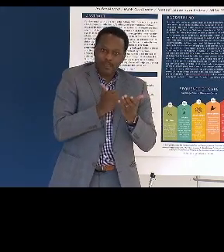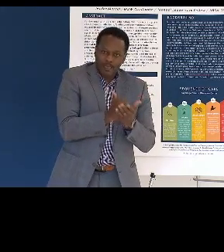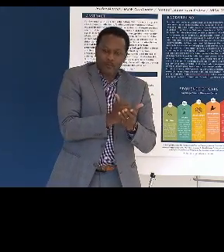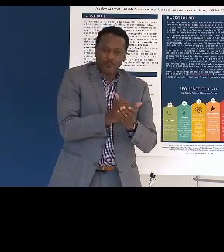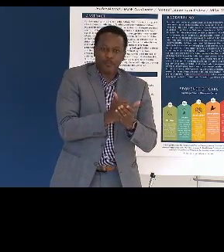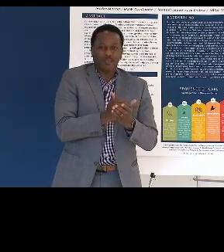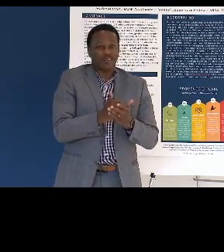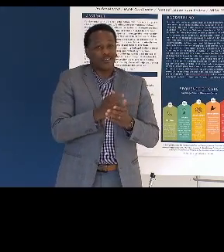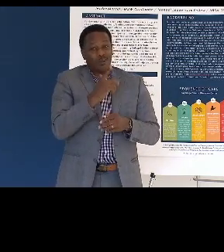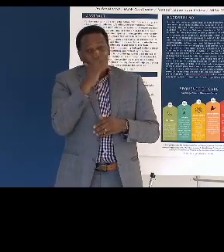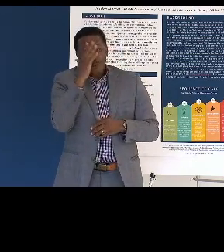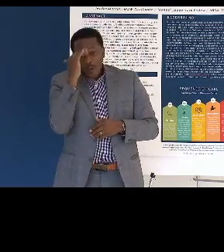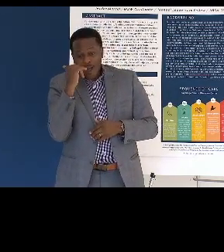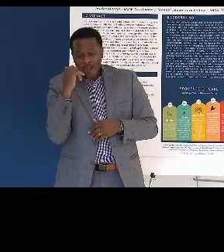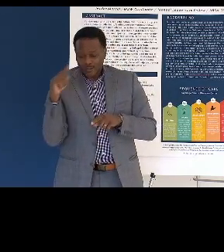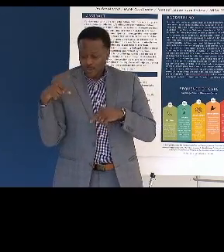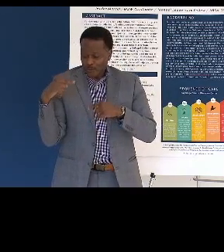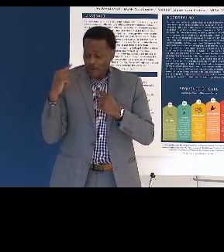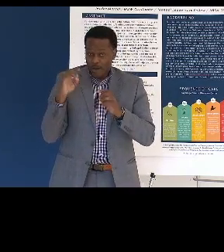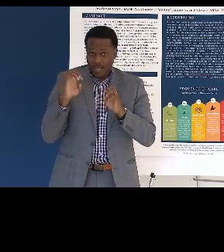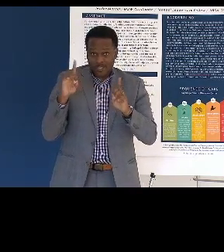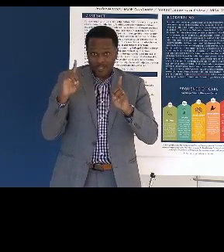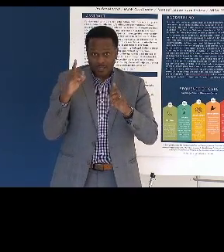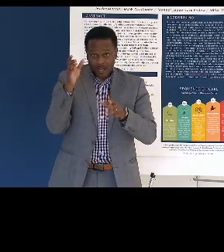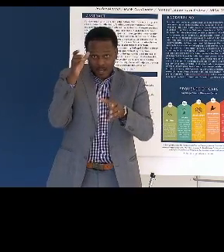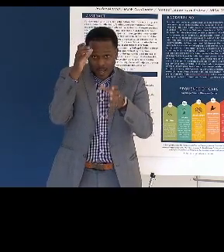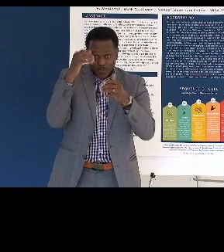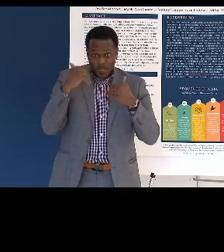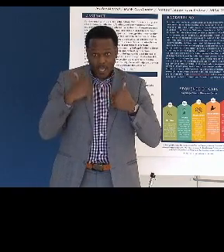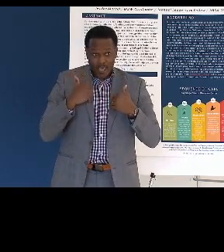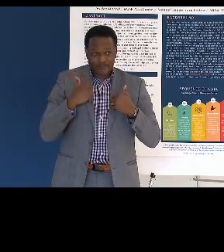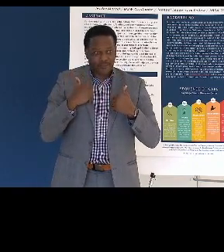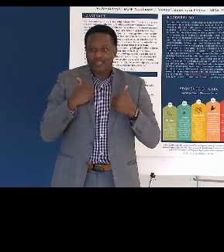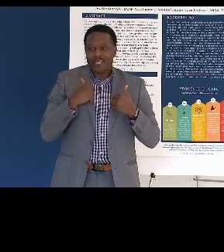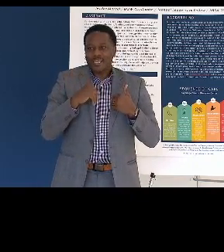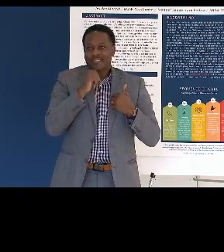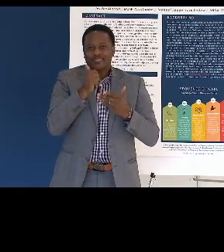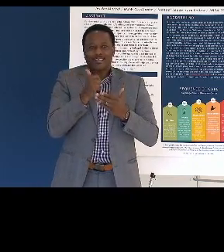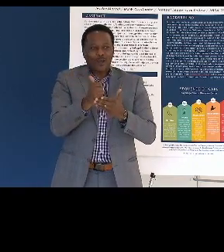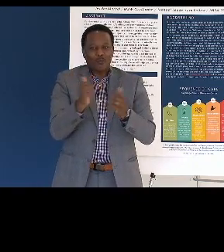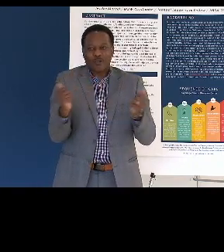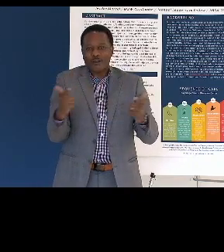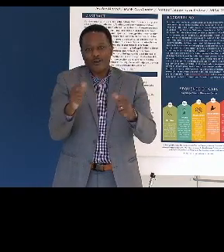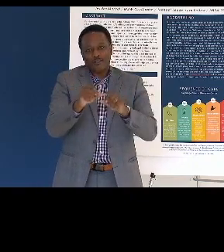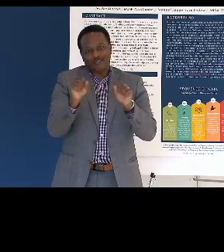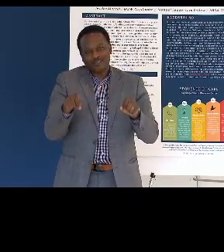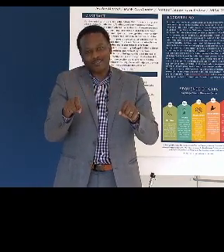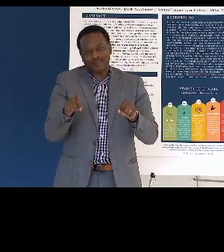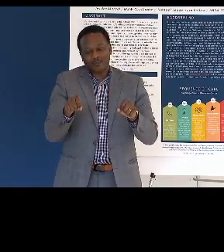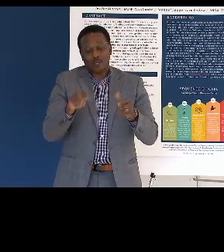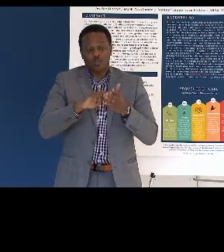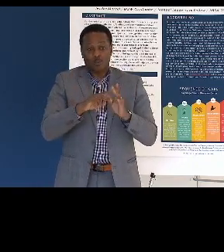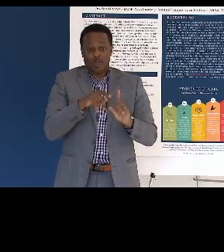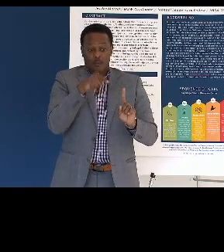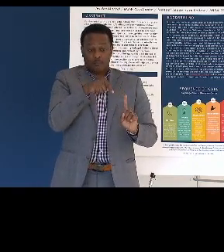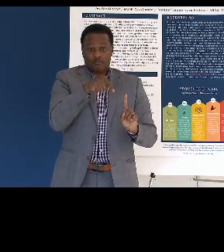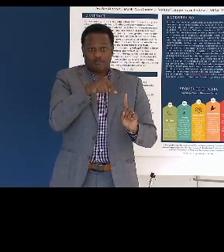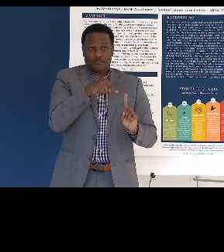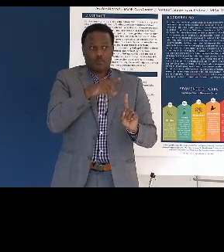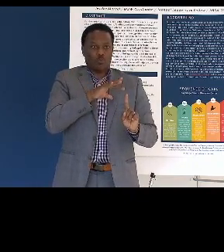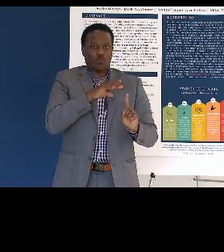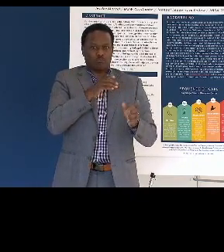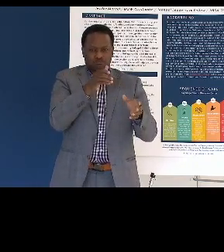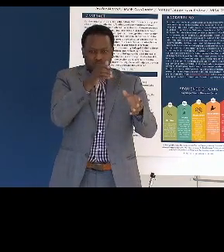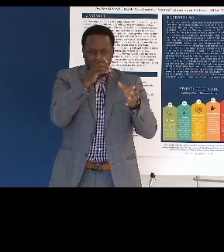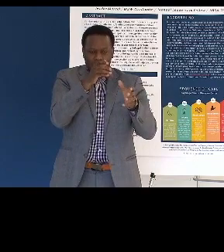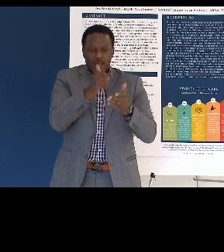and the knowledge that we have about trauma does not translate across other systems. And so having someone educated in this area to help